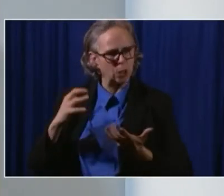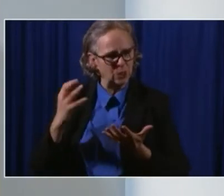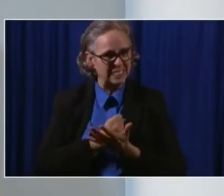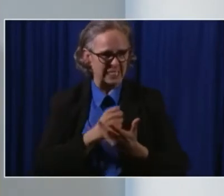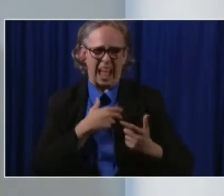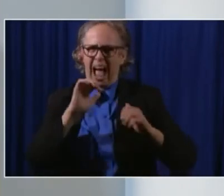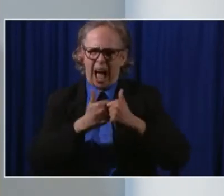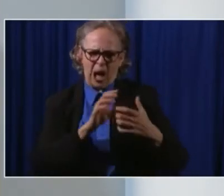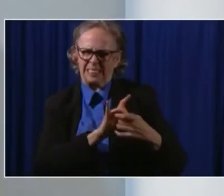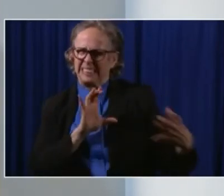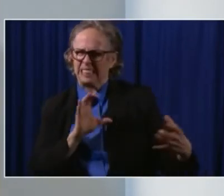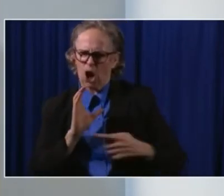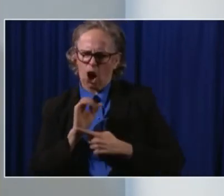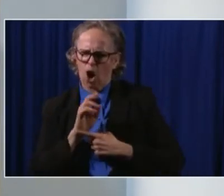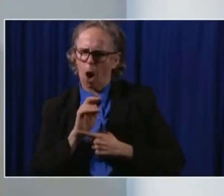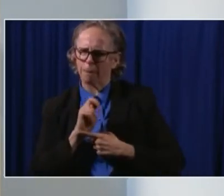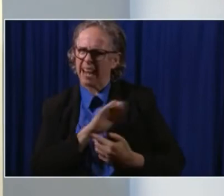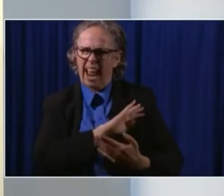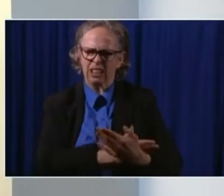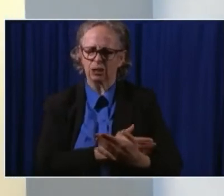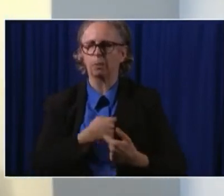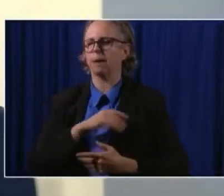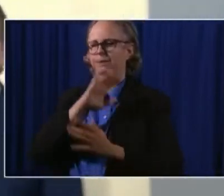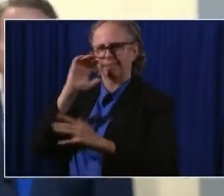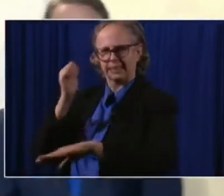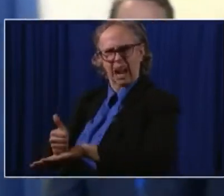reduction goals, we have to have nuclear energy.